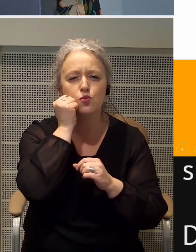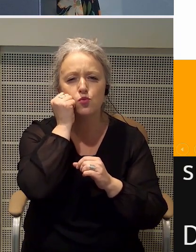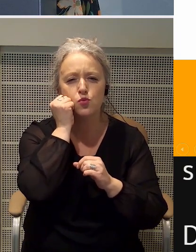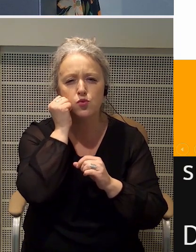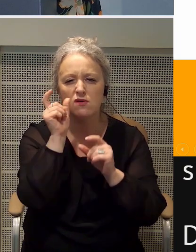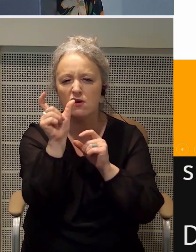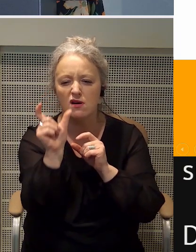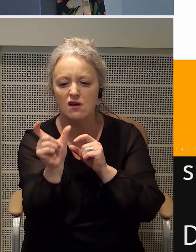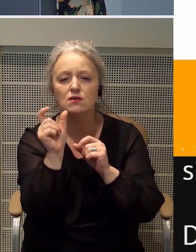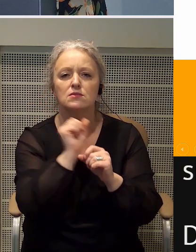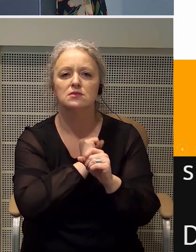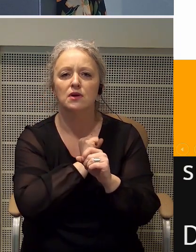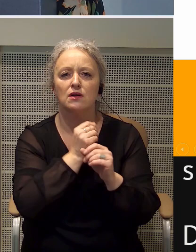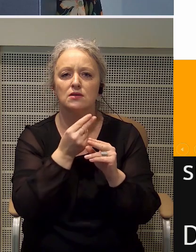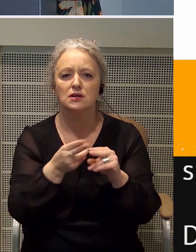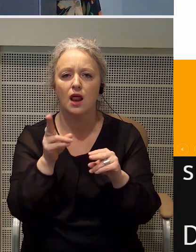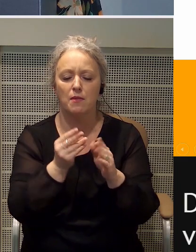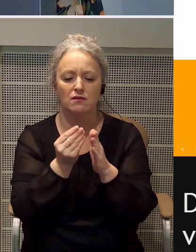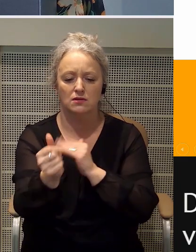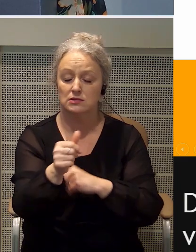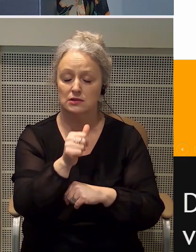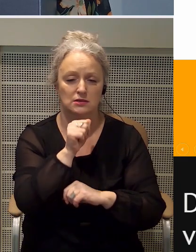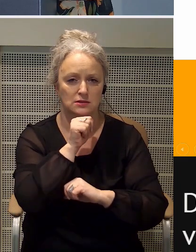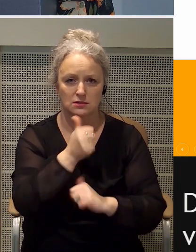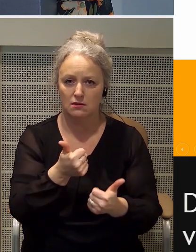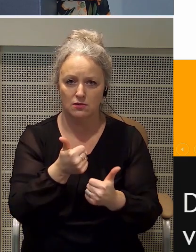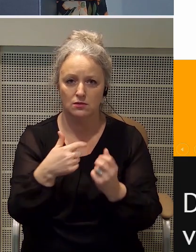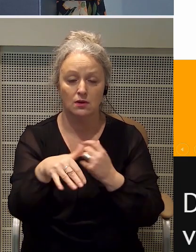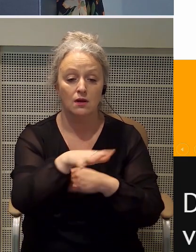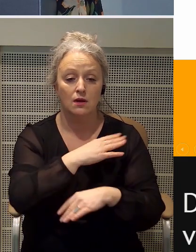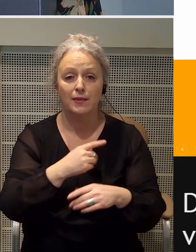painful experience. And I've also